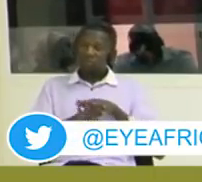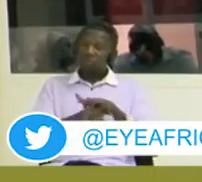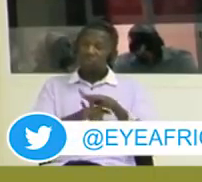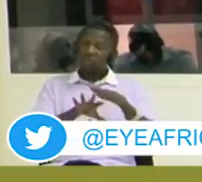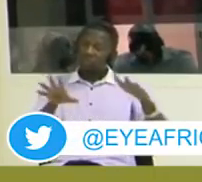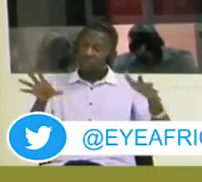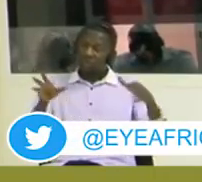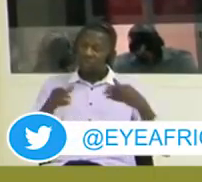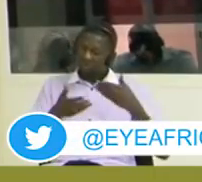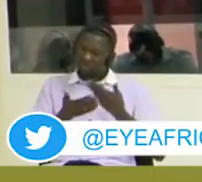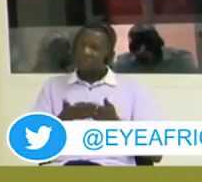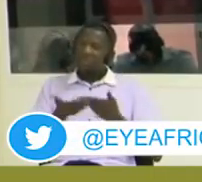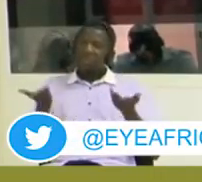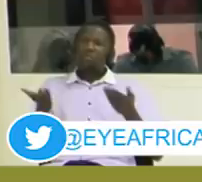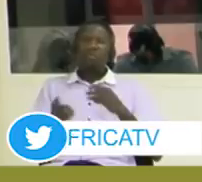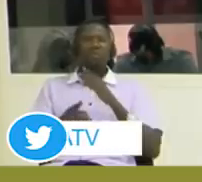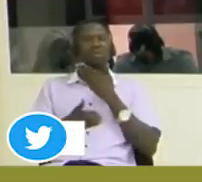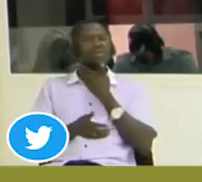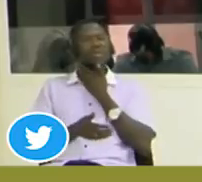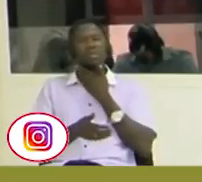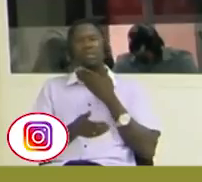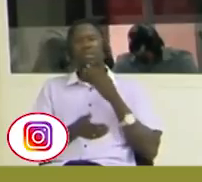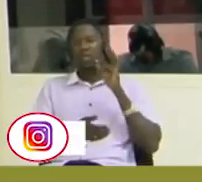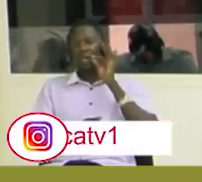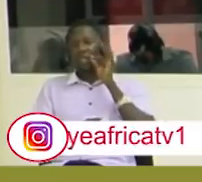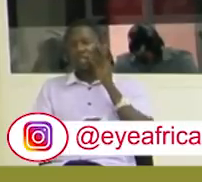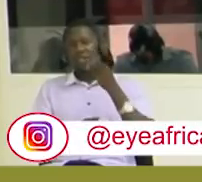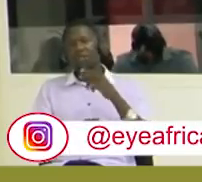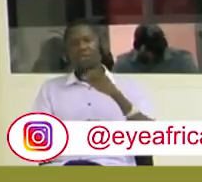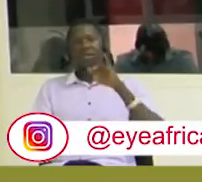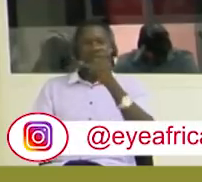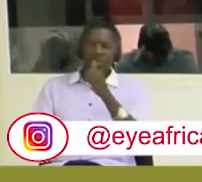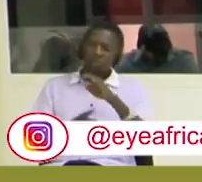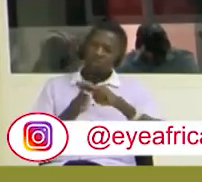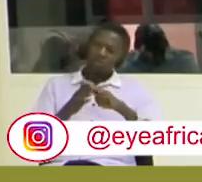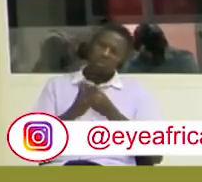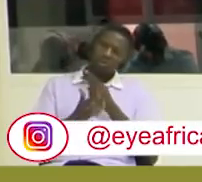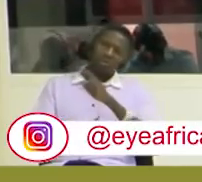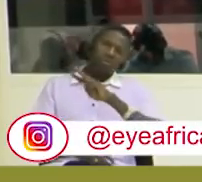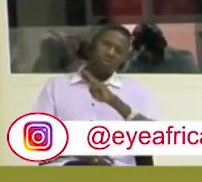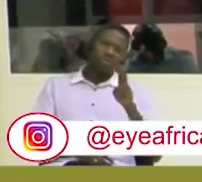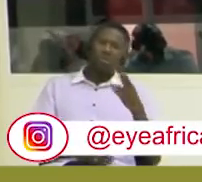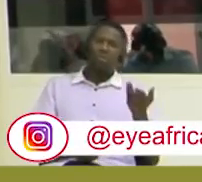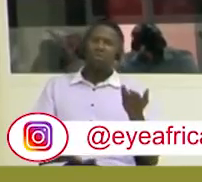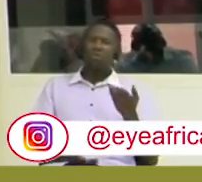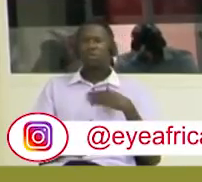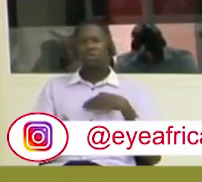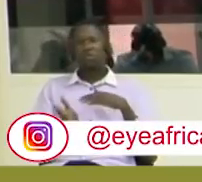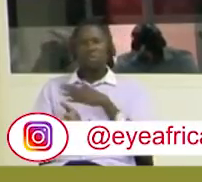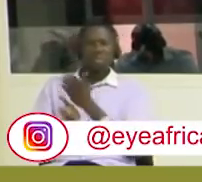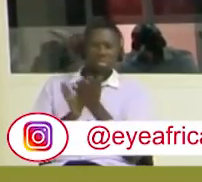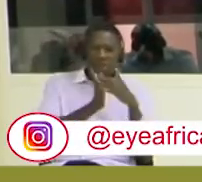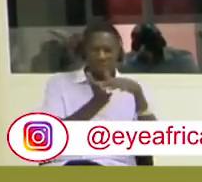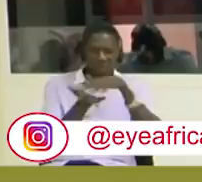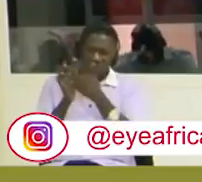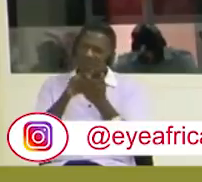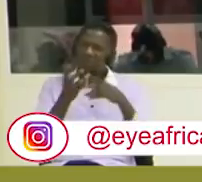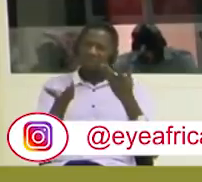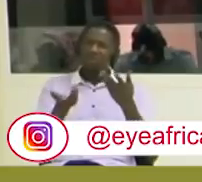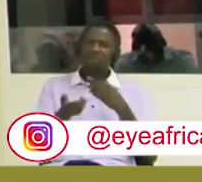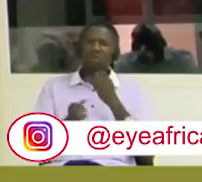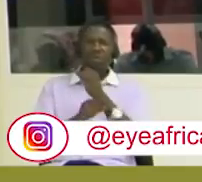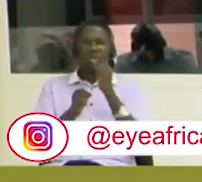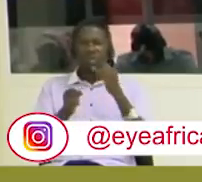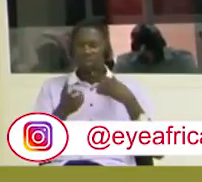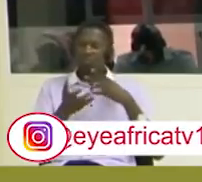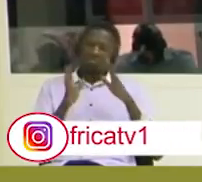can easily answer this by yes or no. I don't want us to waste time just dilly-dallying and going into issues that are extraneous. But